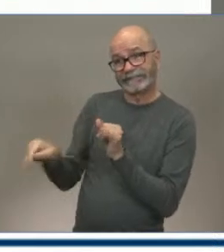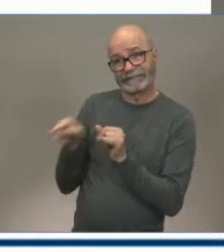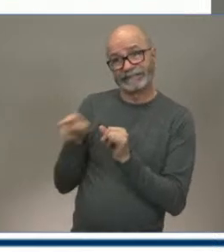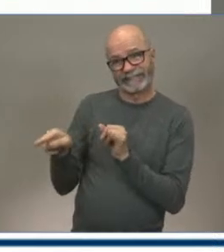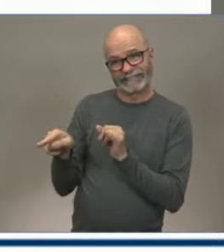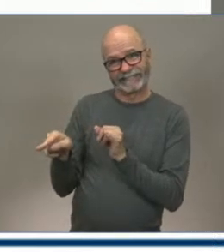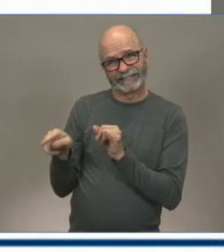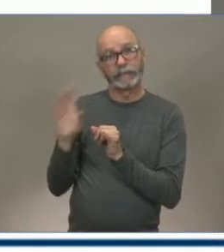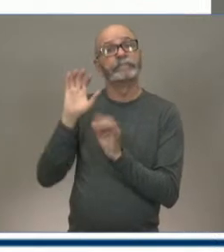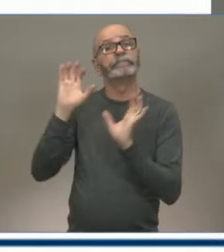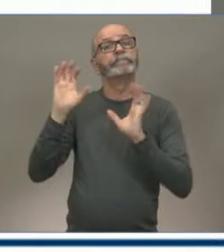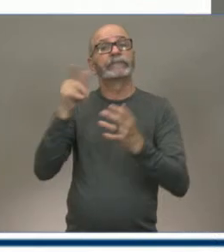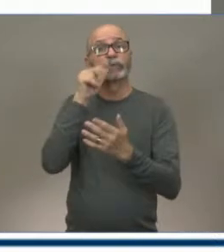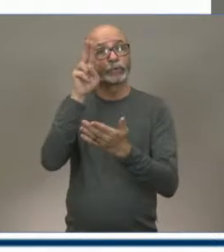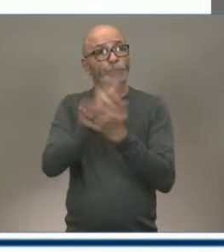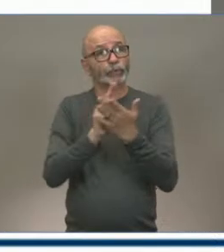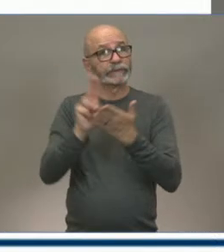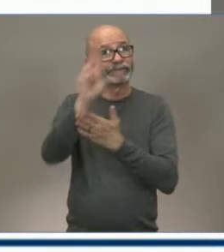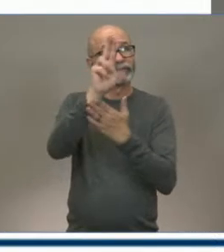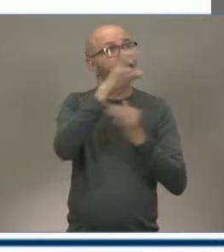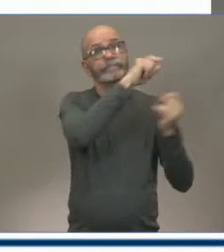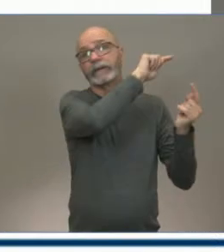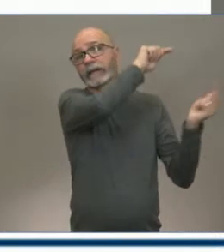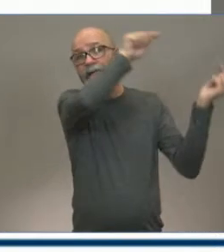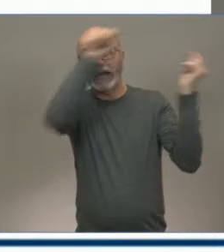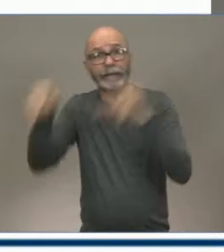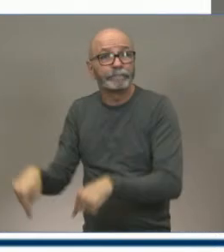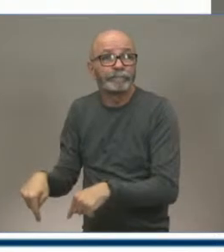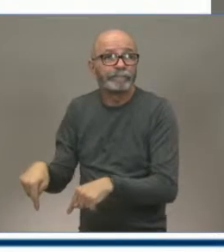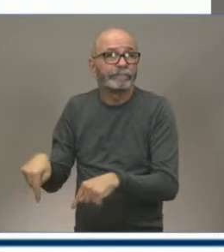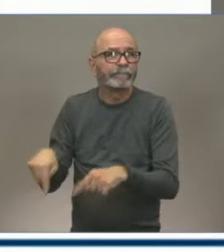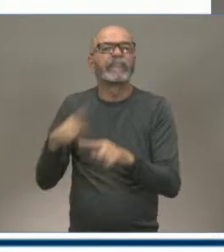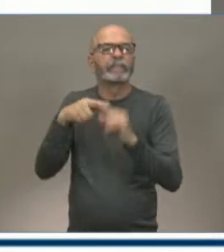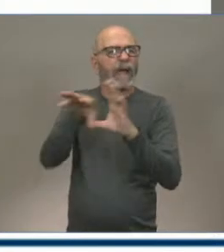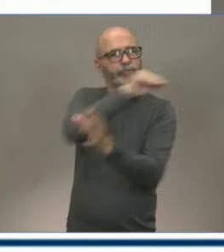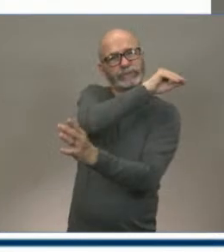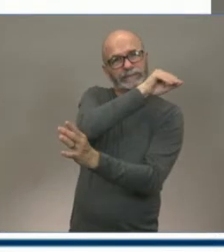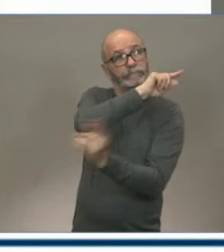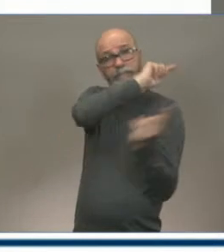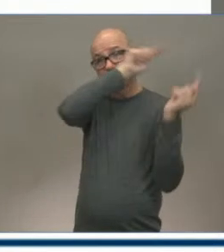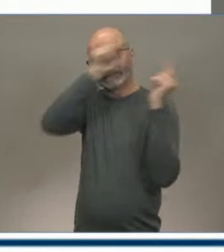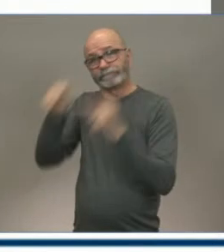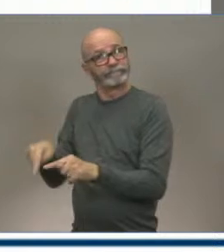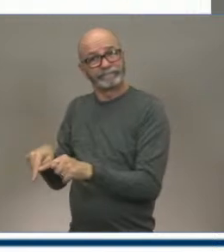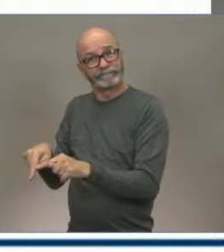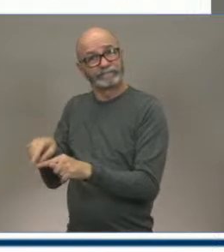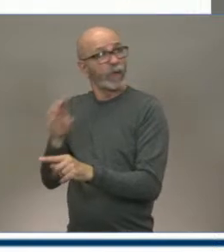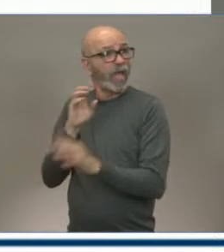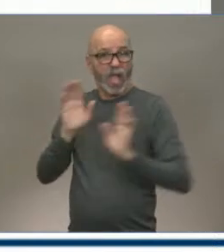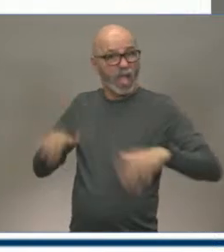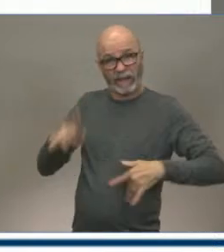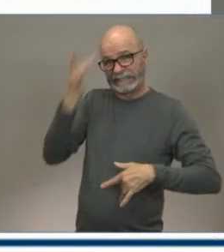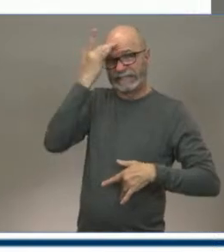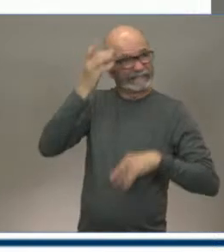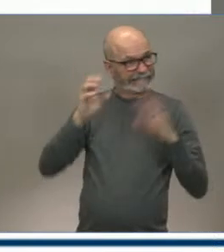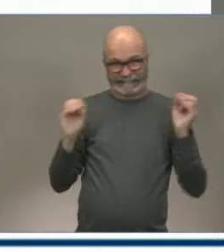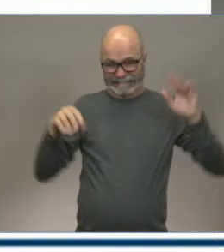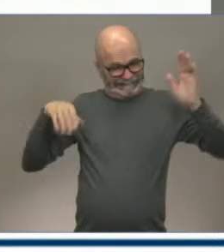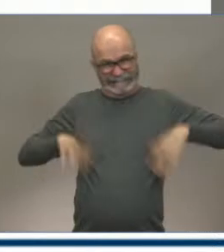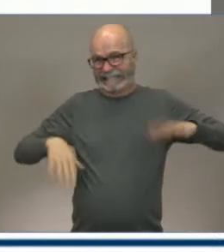the holidays. We are doing asymptomatic testing for these students between days 6 and 8 of their